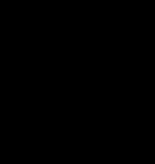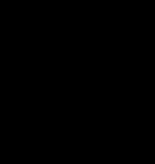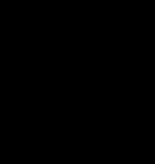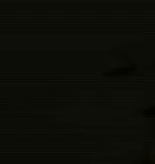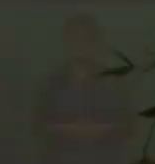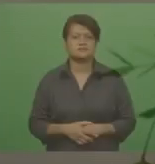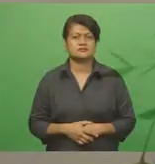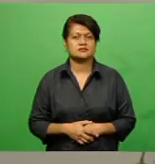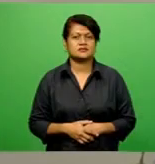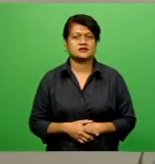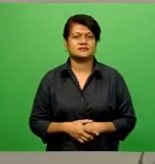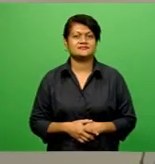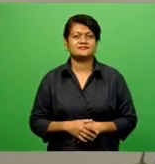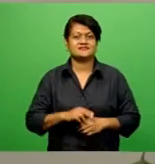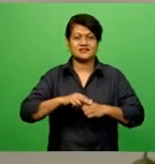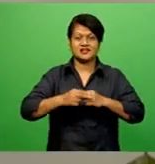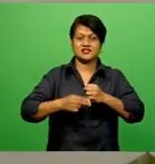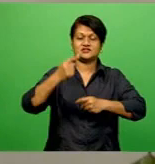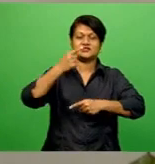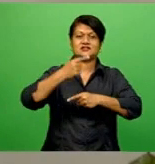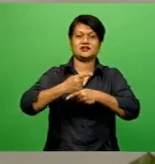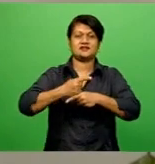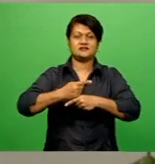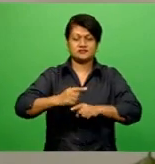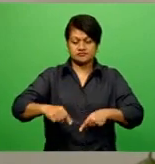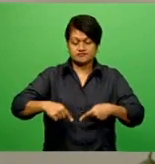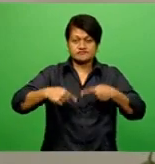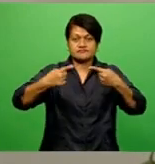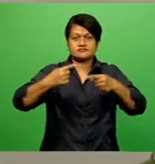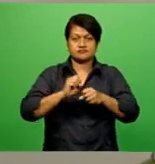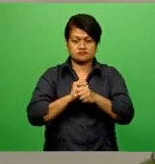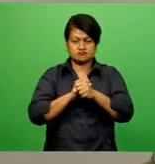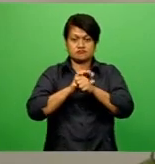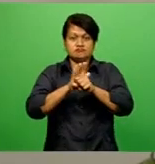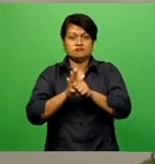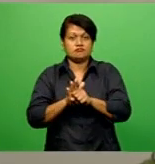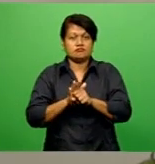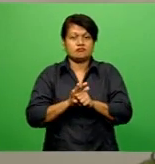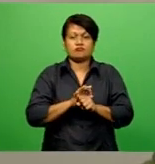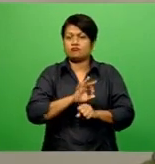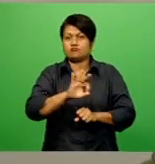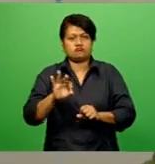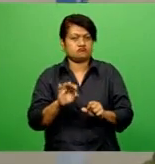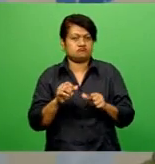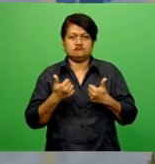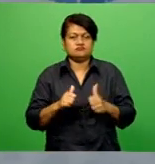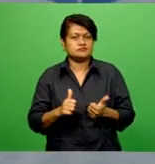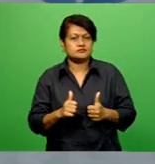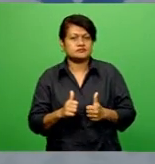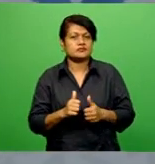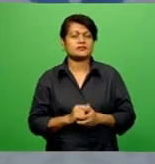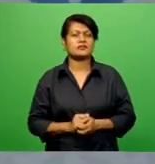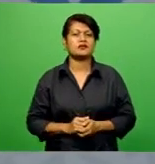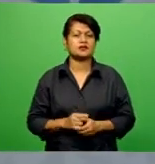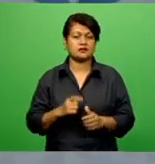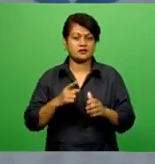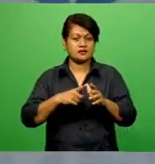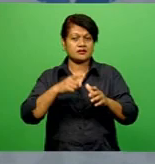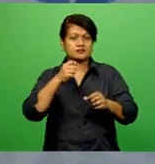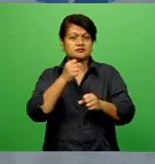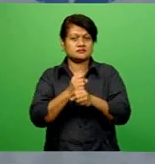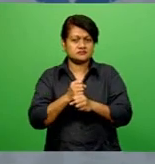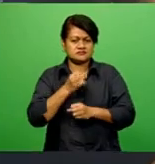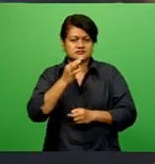2 In the news tonight, fight against COVID-19 not over yet. AG